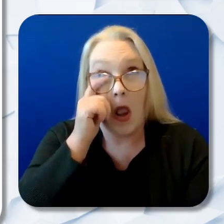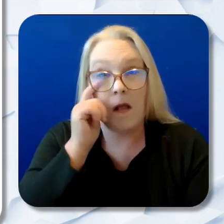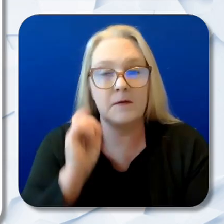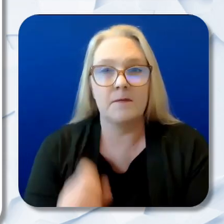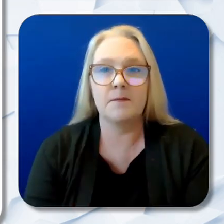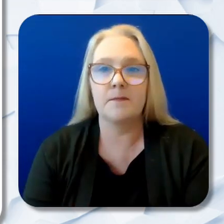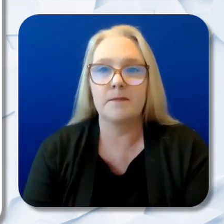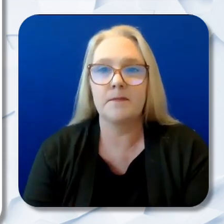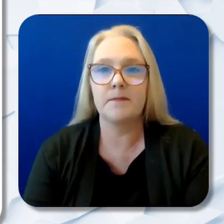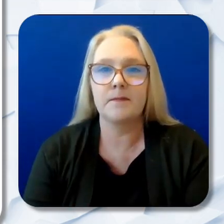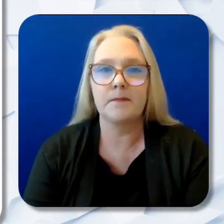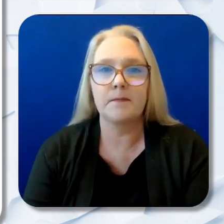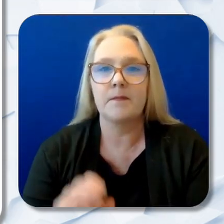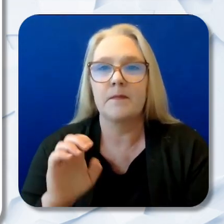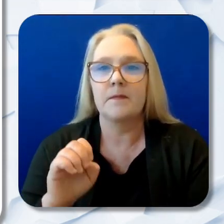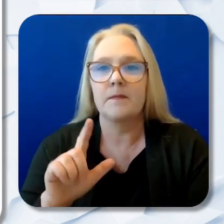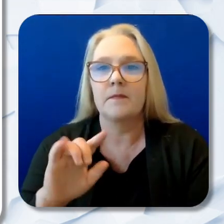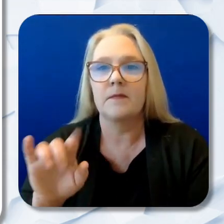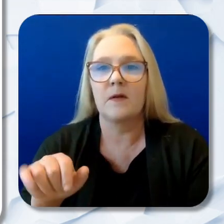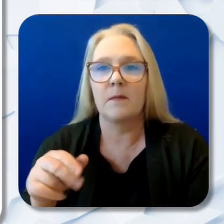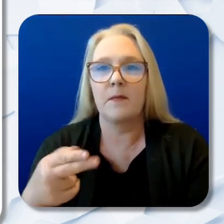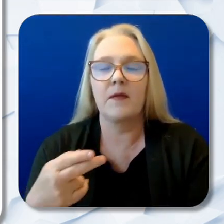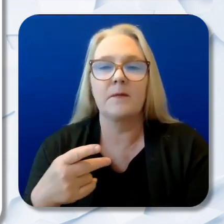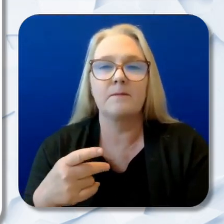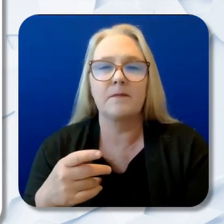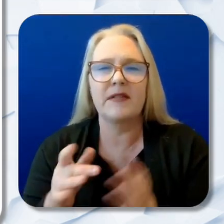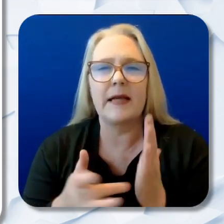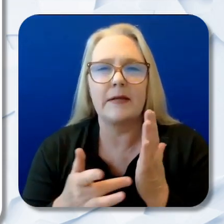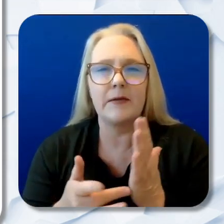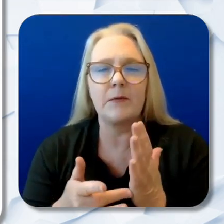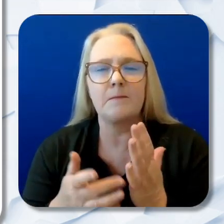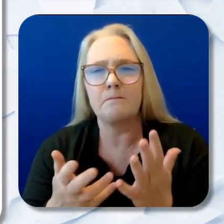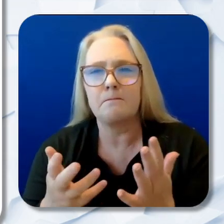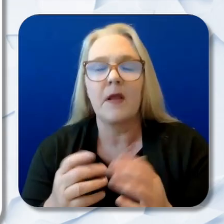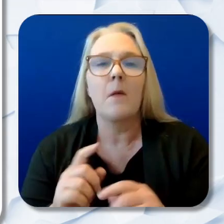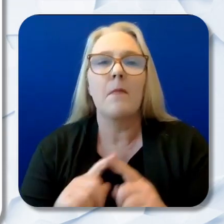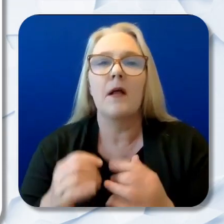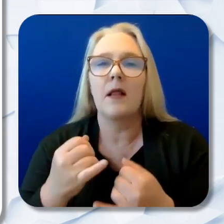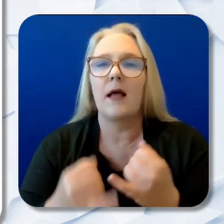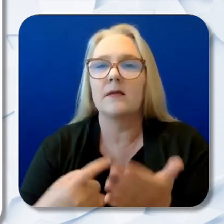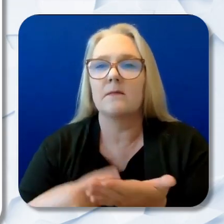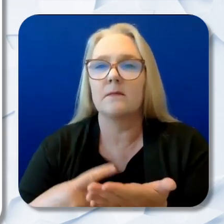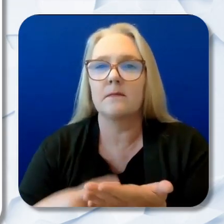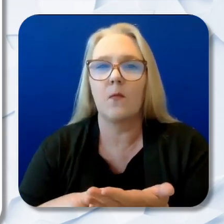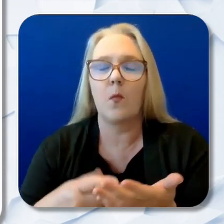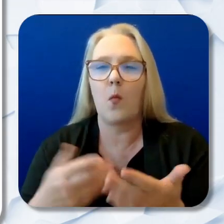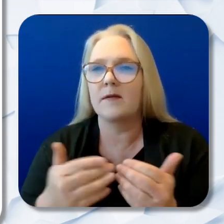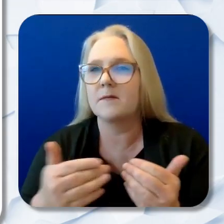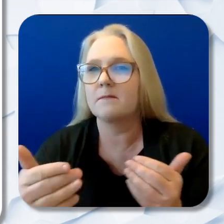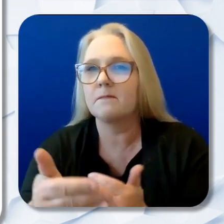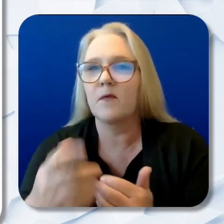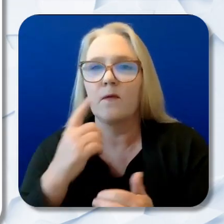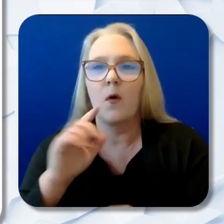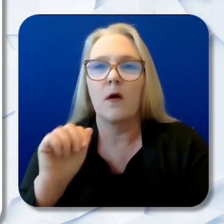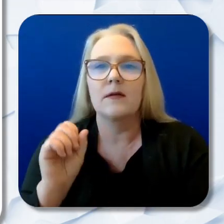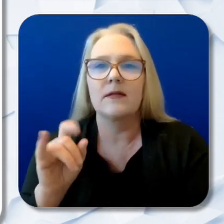technical issue. I appreciate the support. And lastly, let's discuss what's to come with Aspire.